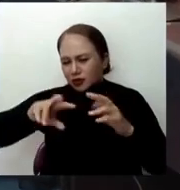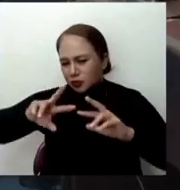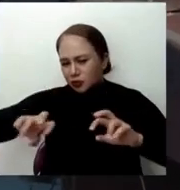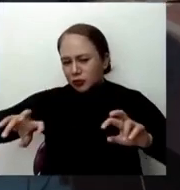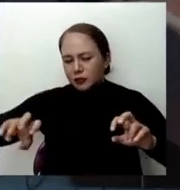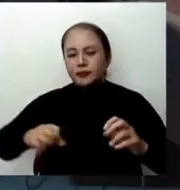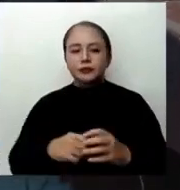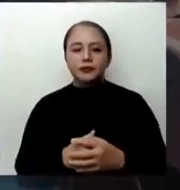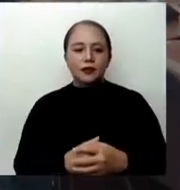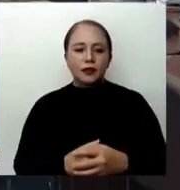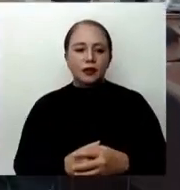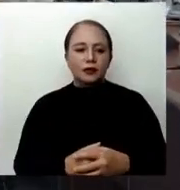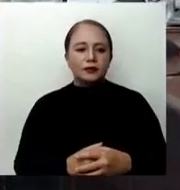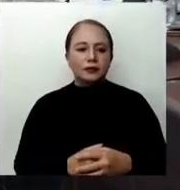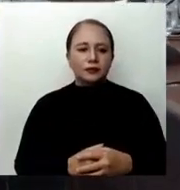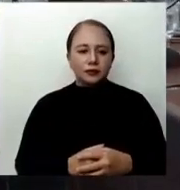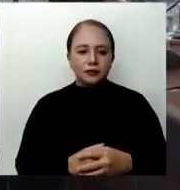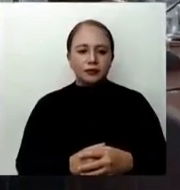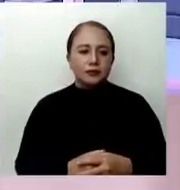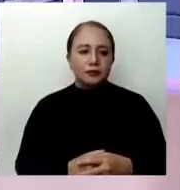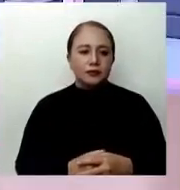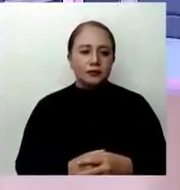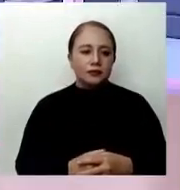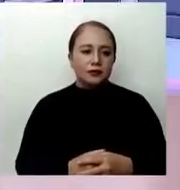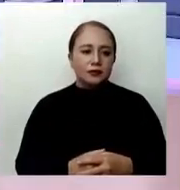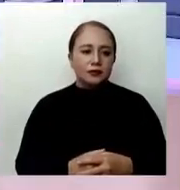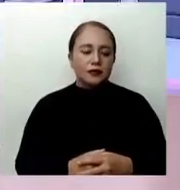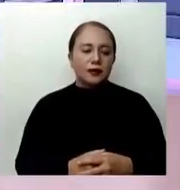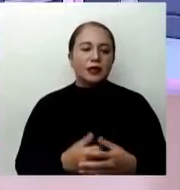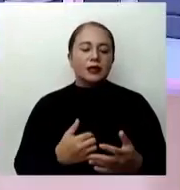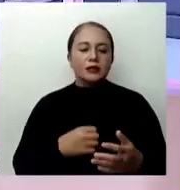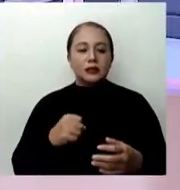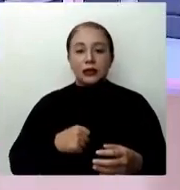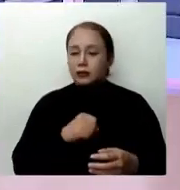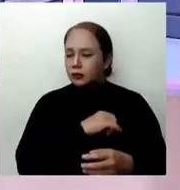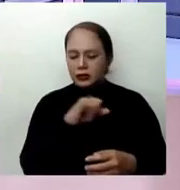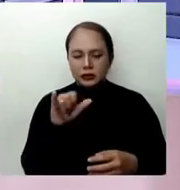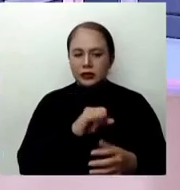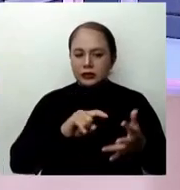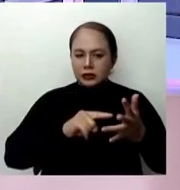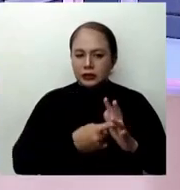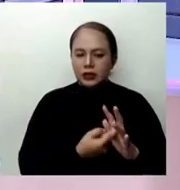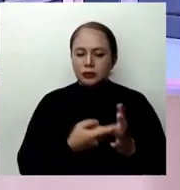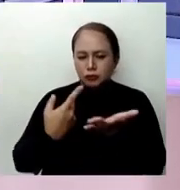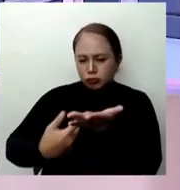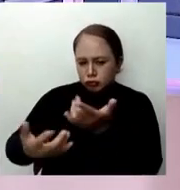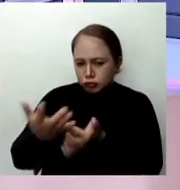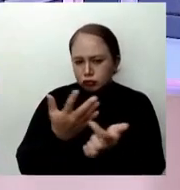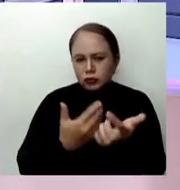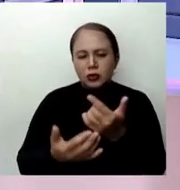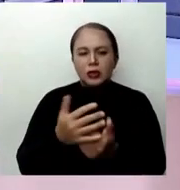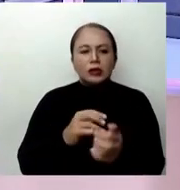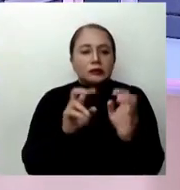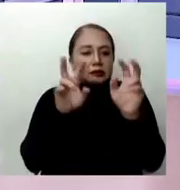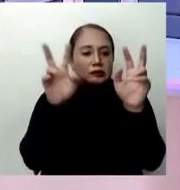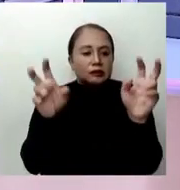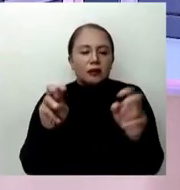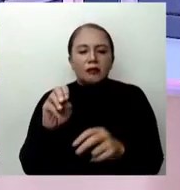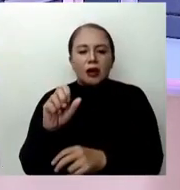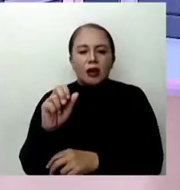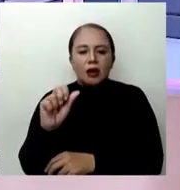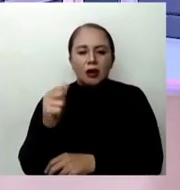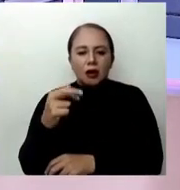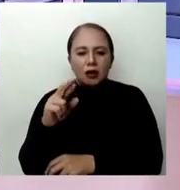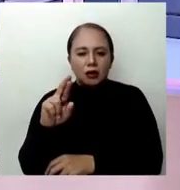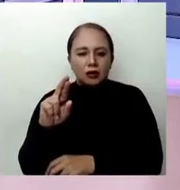Perez, ABS-CBN News. The Senate has also begun its debates on the controversial Maharlika Investment Fund